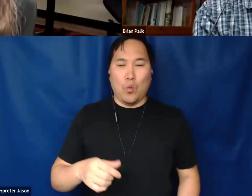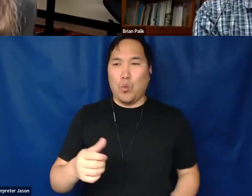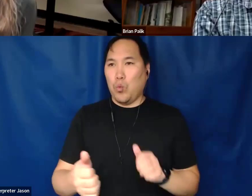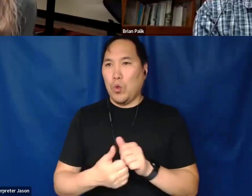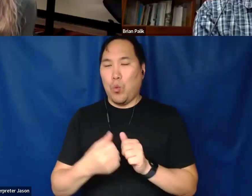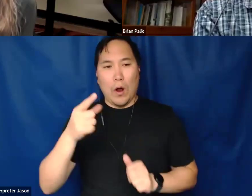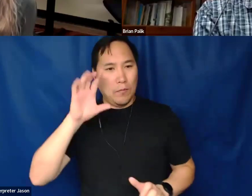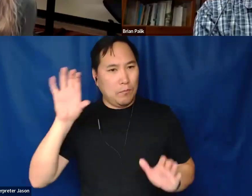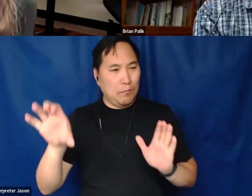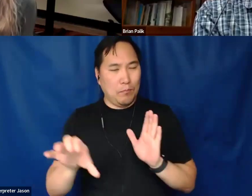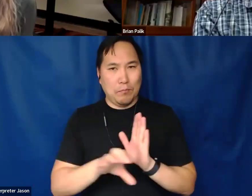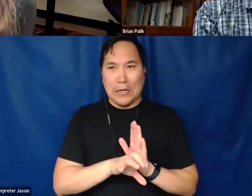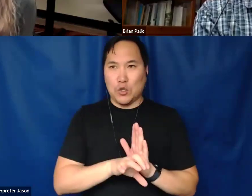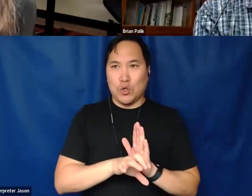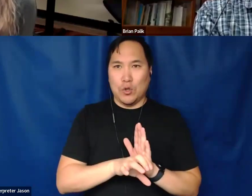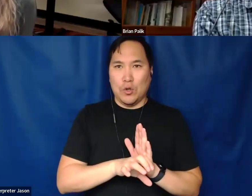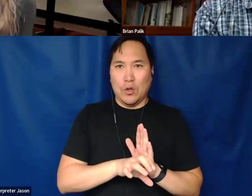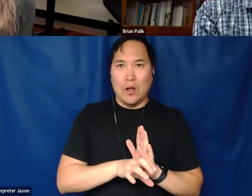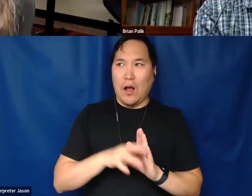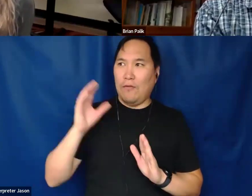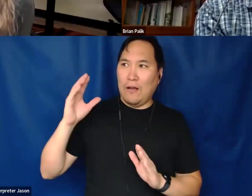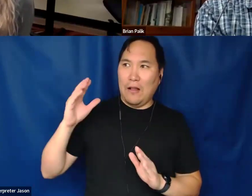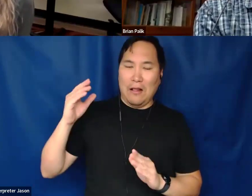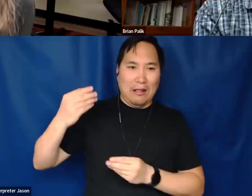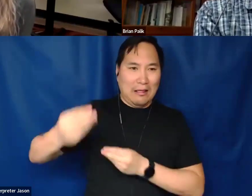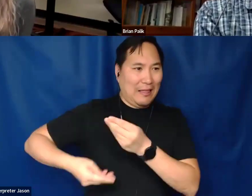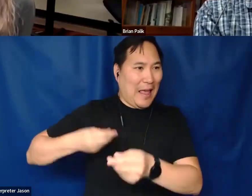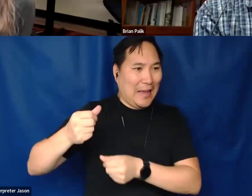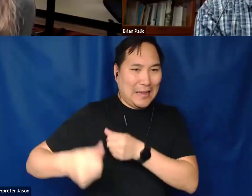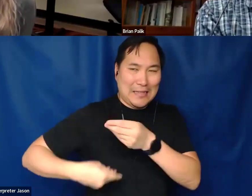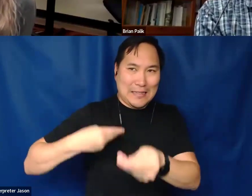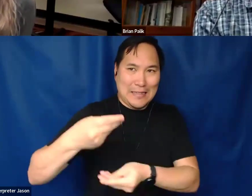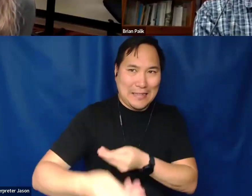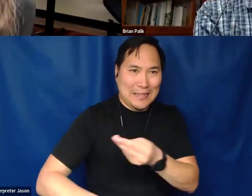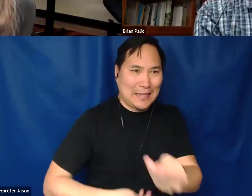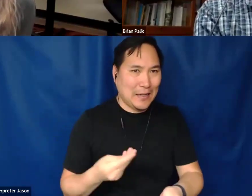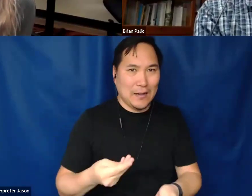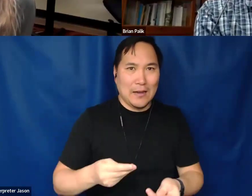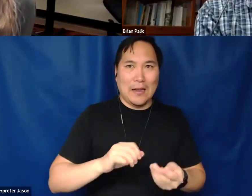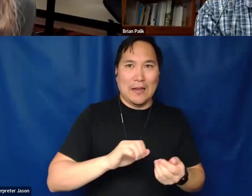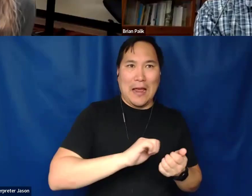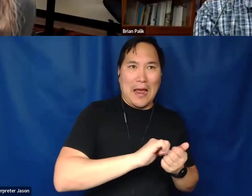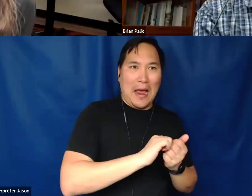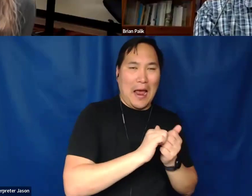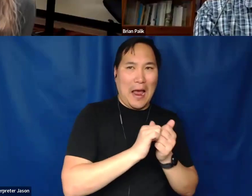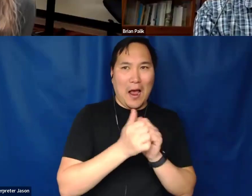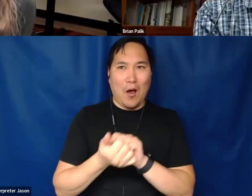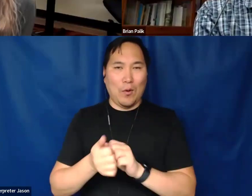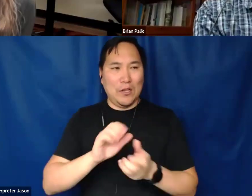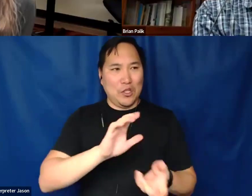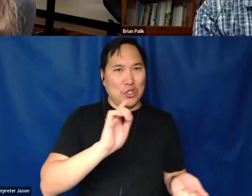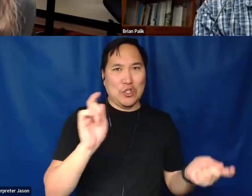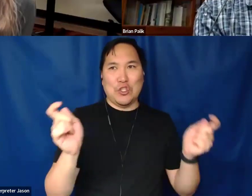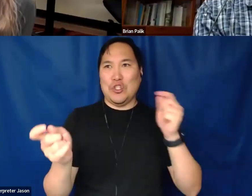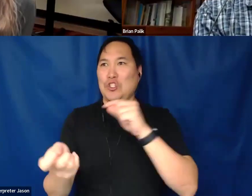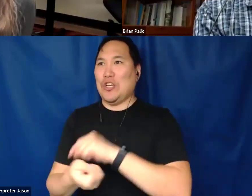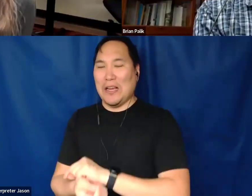idea of continuity of legacies in harvest units are meant to soften that landscape and